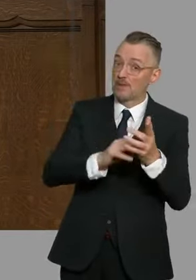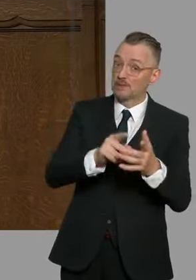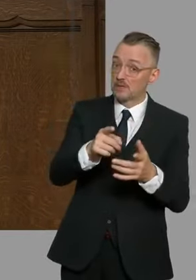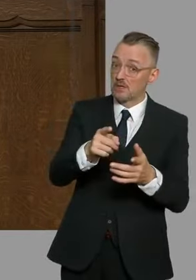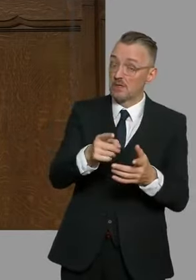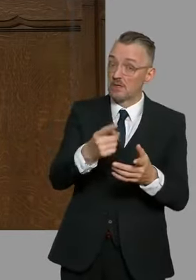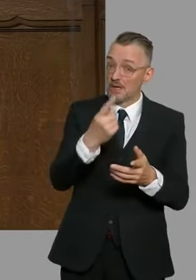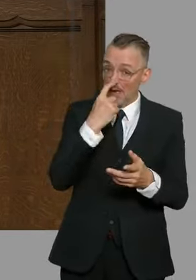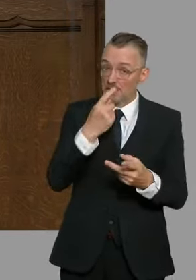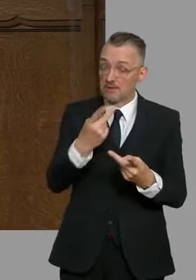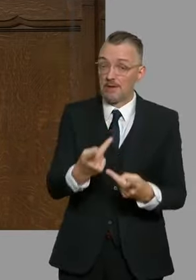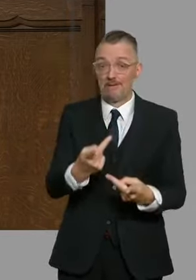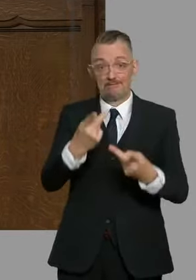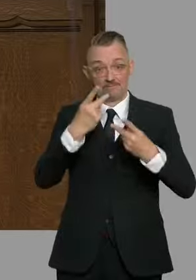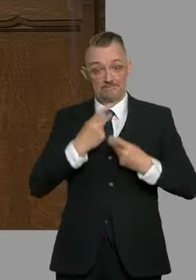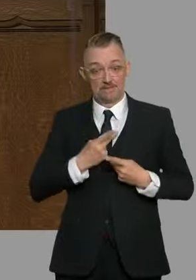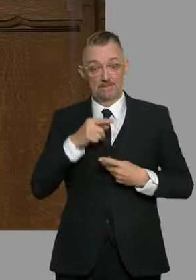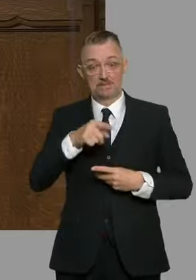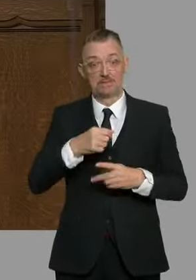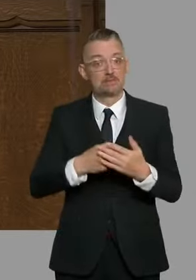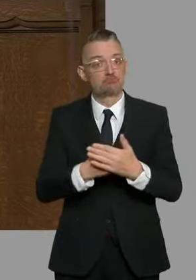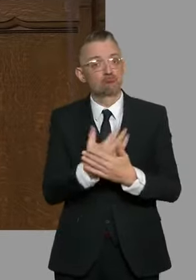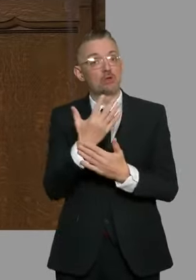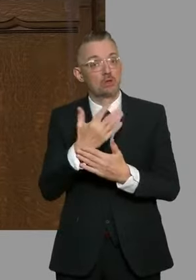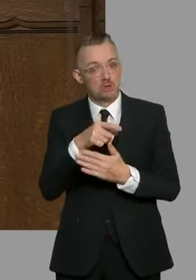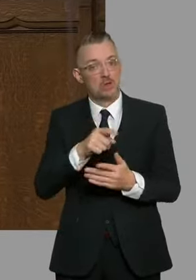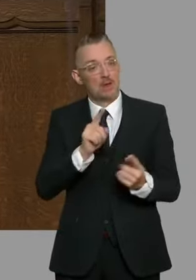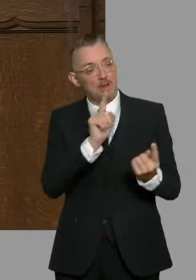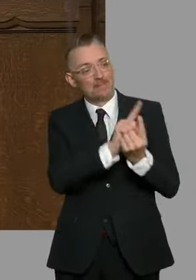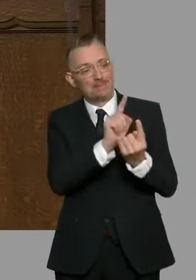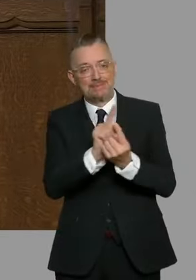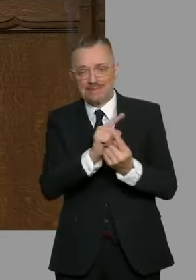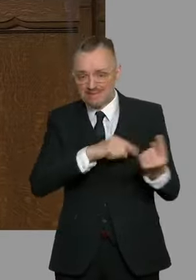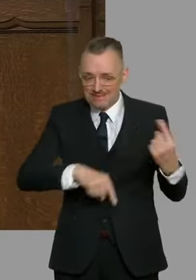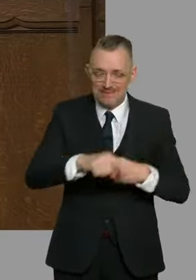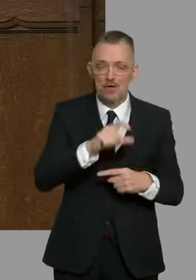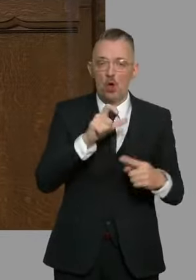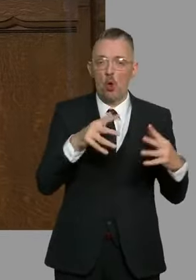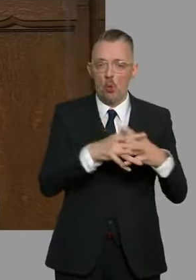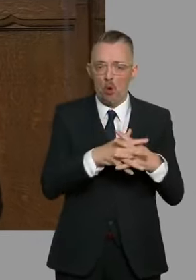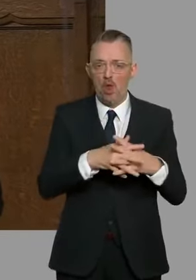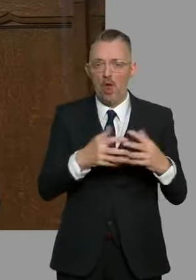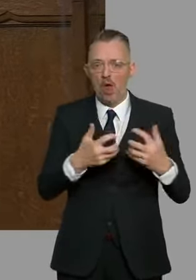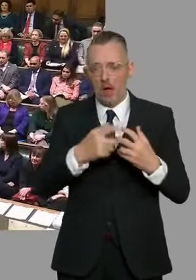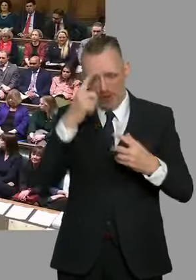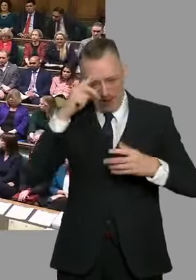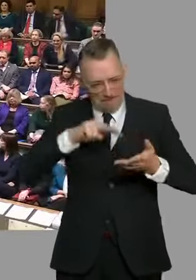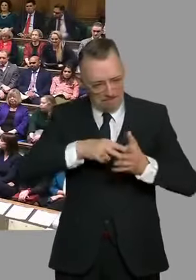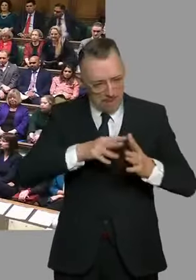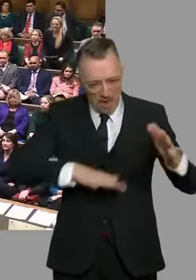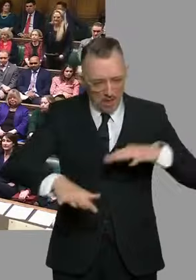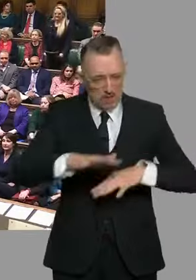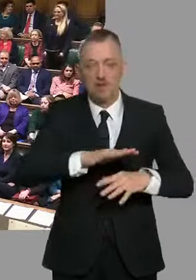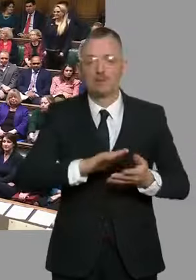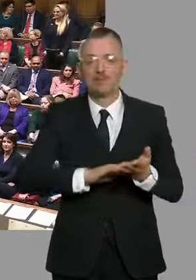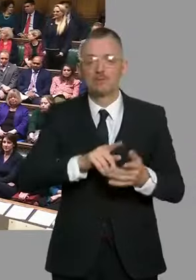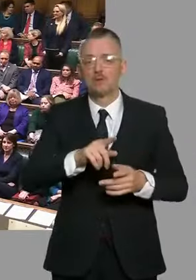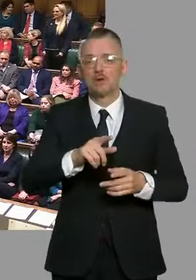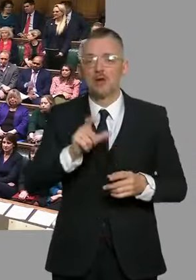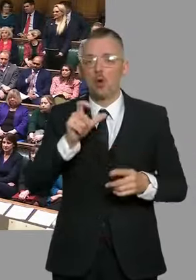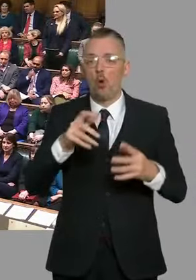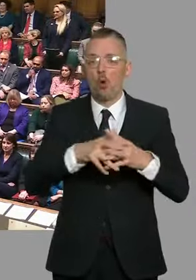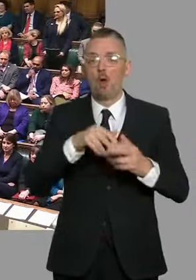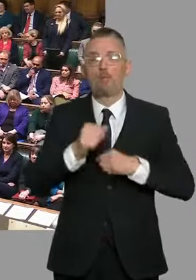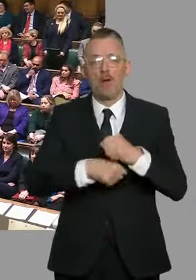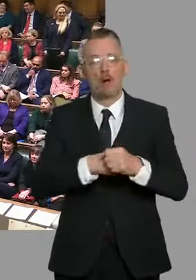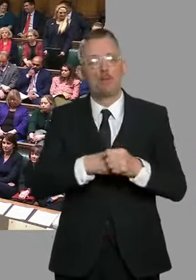industry firsthand and spell out a roadmap for Cornwall to helping Britain become a clean energy superpower? Prime Minister.